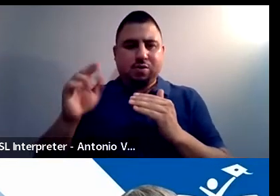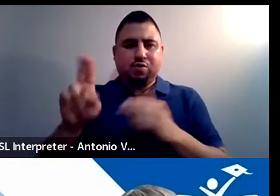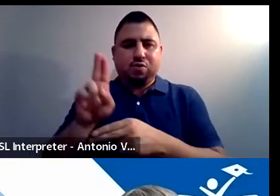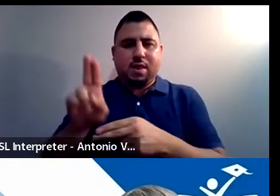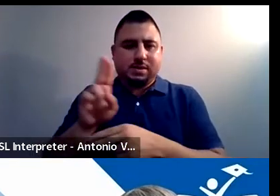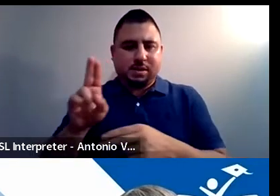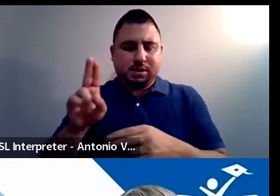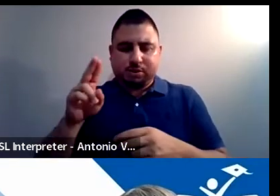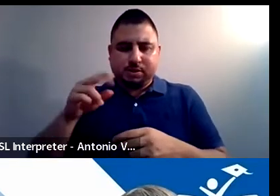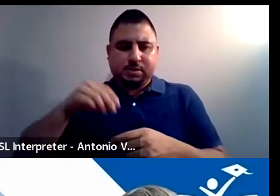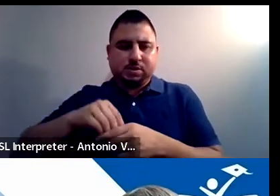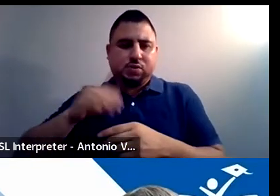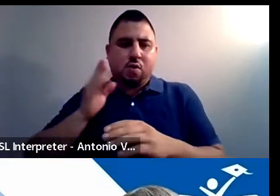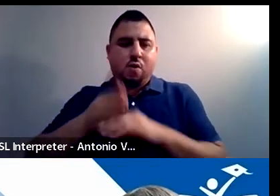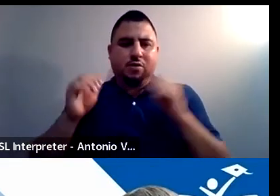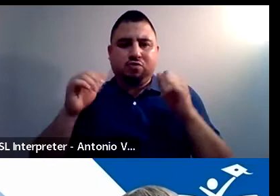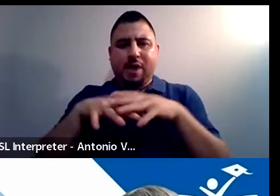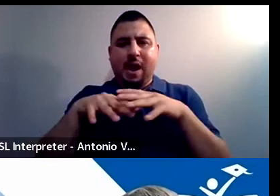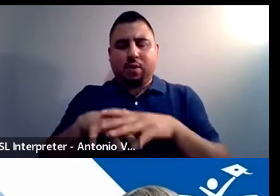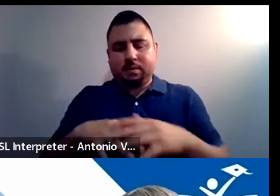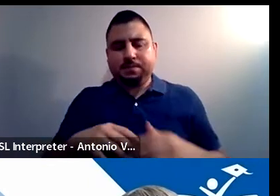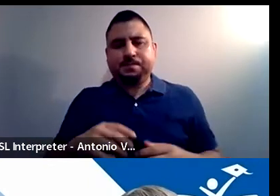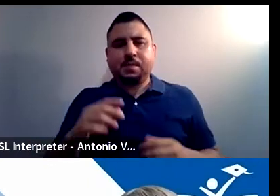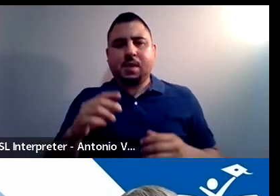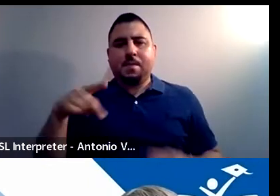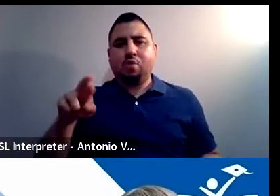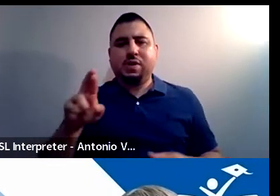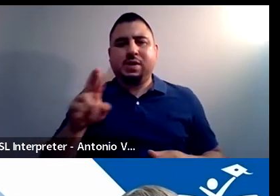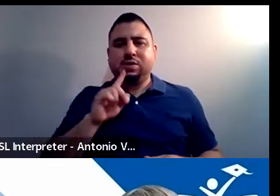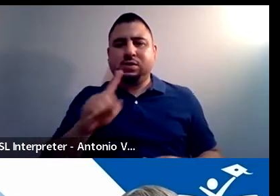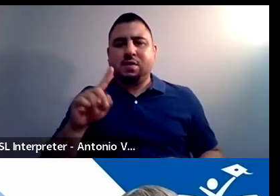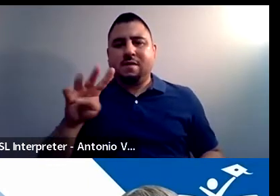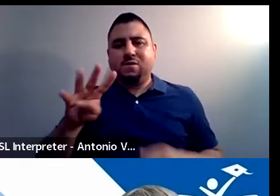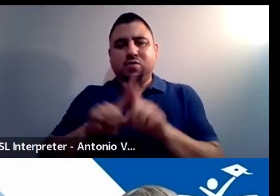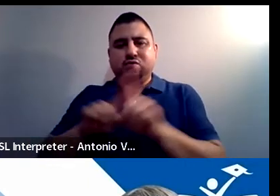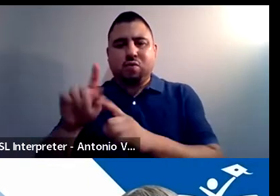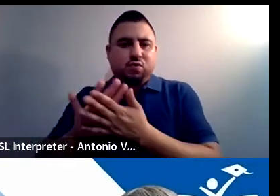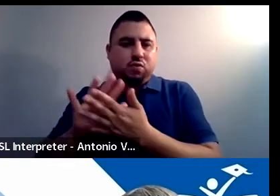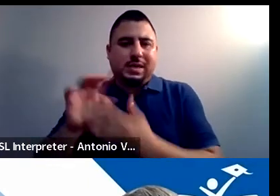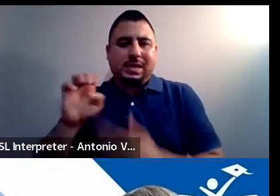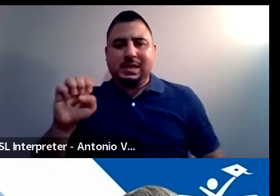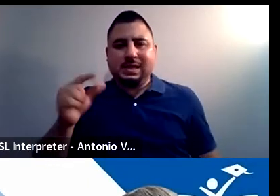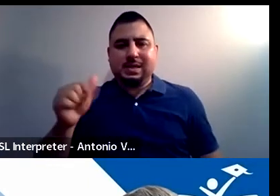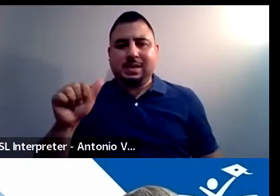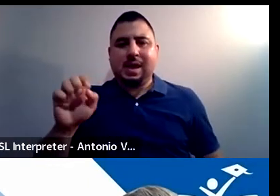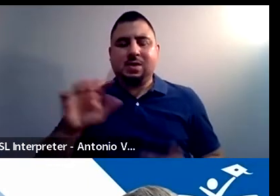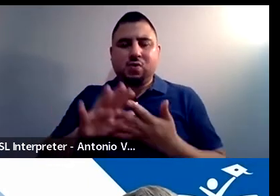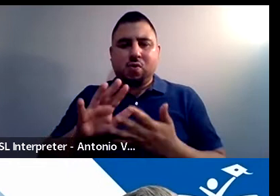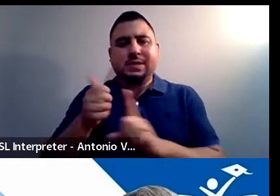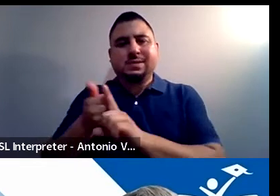overutilization, actually put us into overcrowding. Point of Ridge is a 4-star school, East Egate school as well, as it